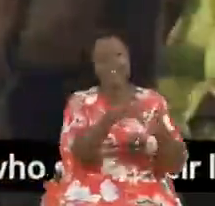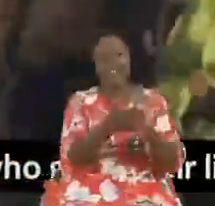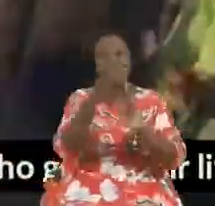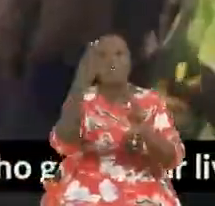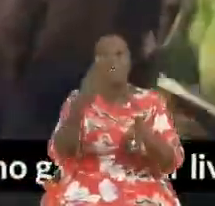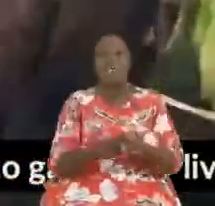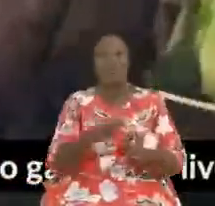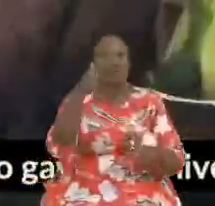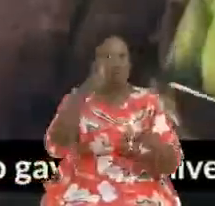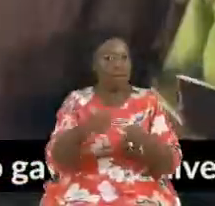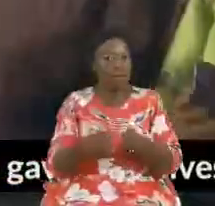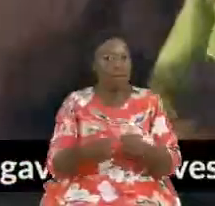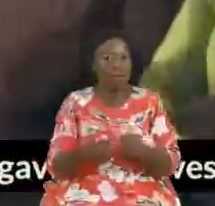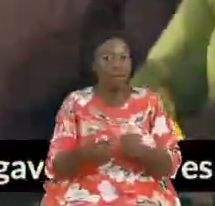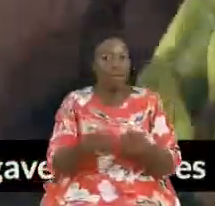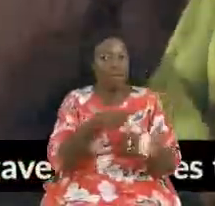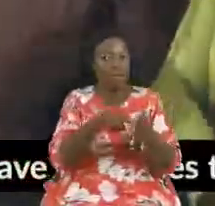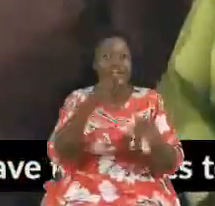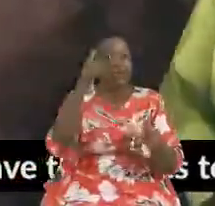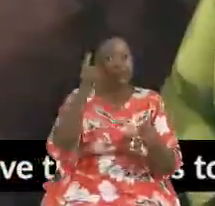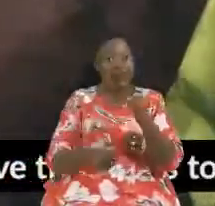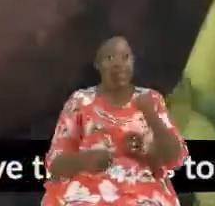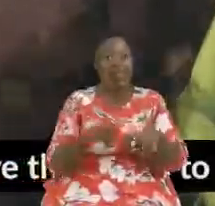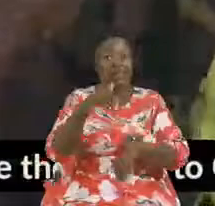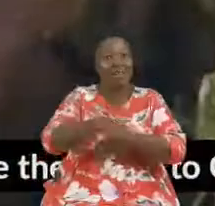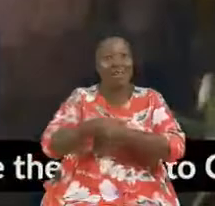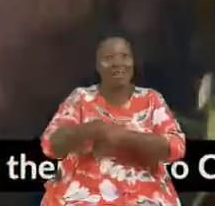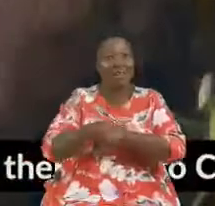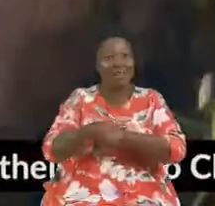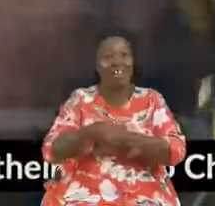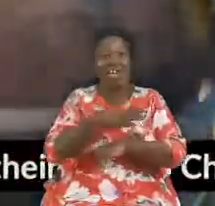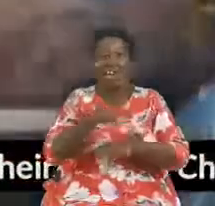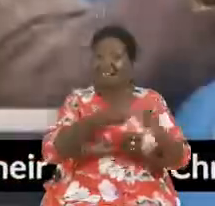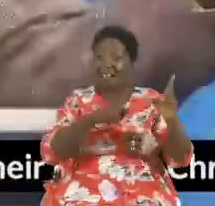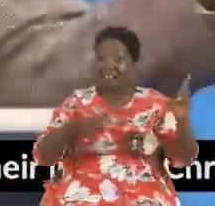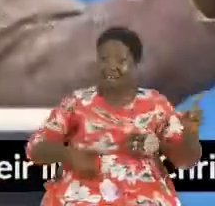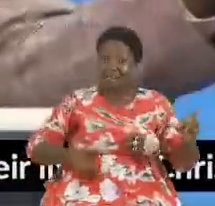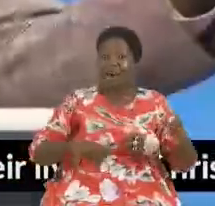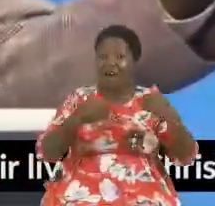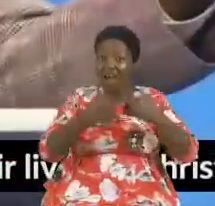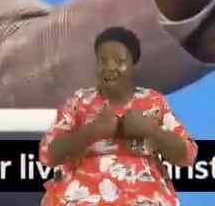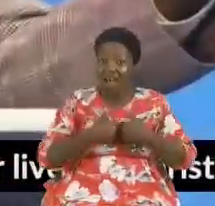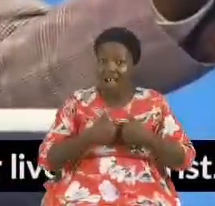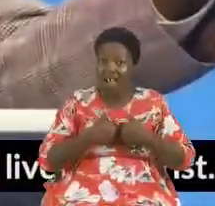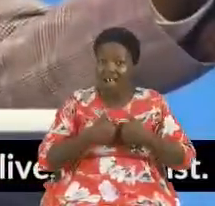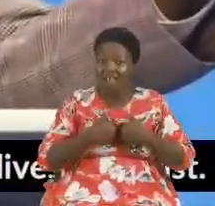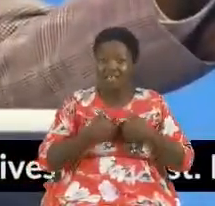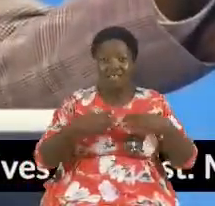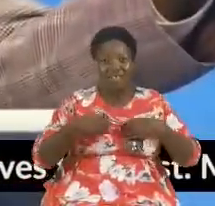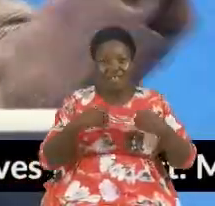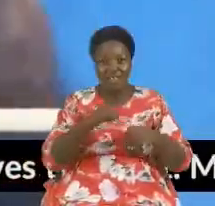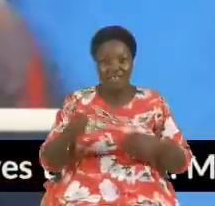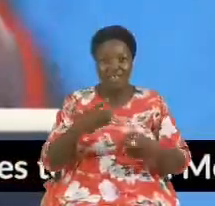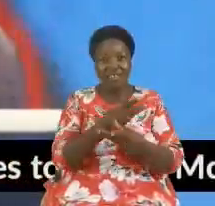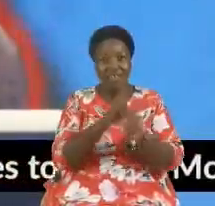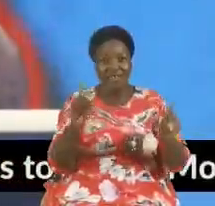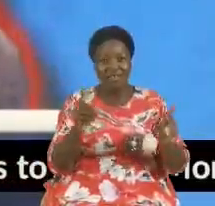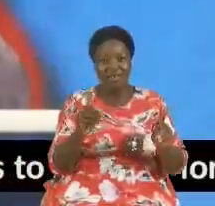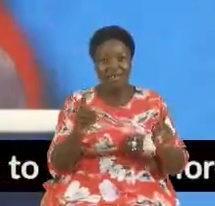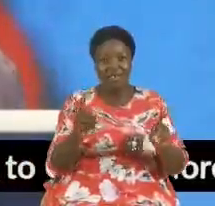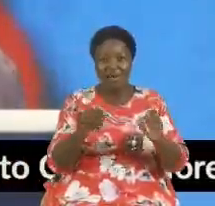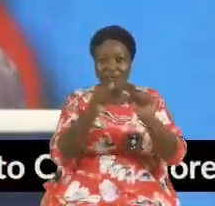Be it unto you according to your faith in Jesus' name. Remember, this is the final night, and the